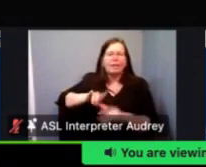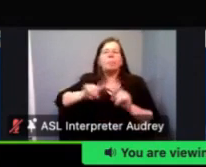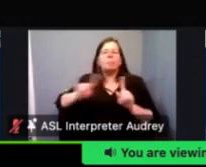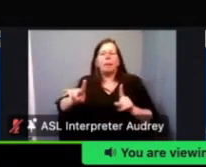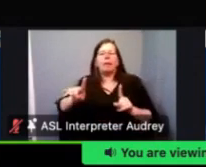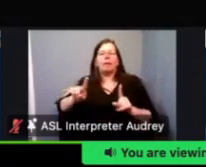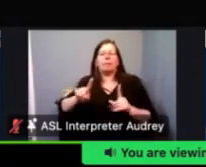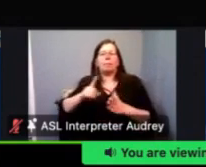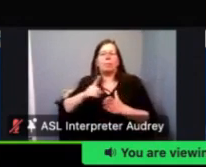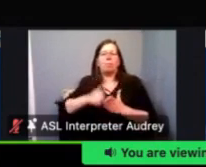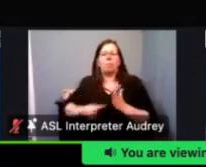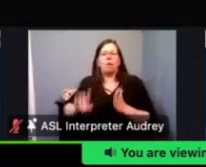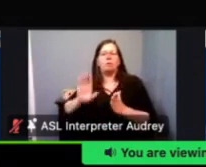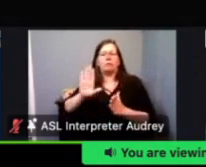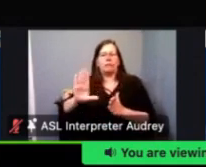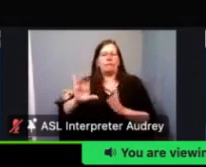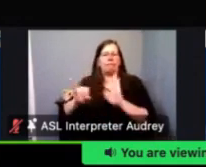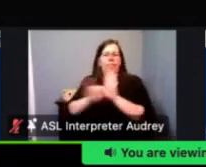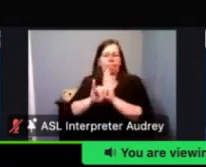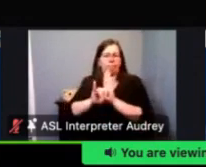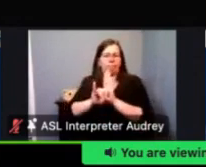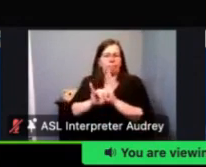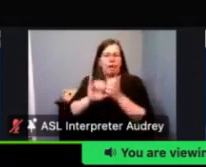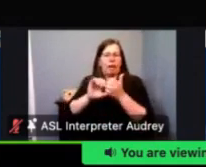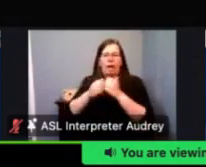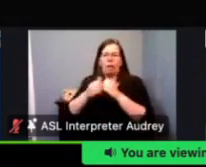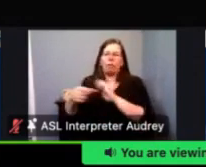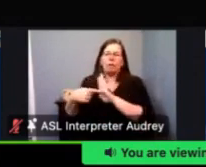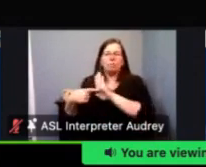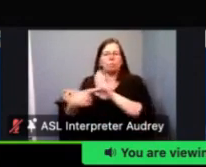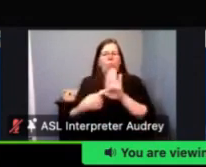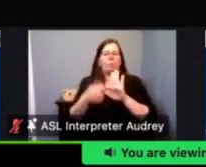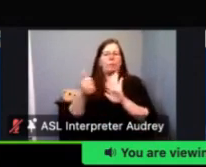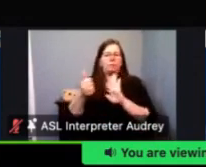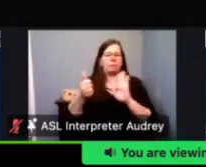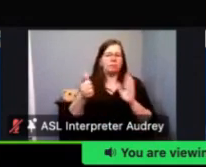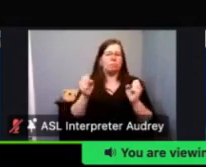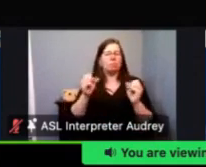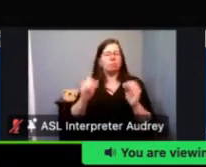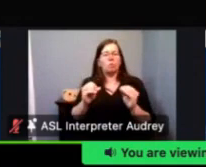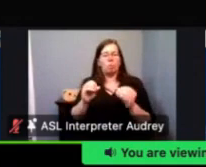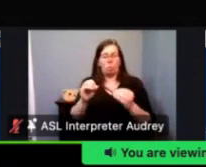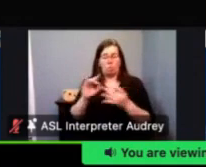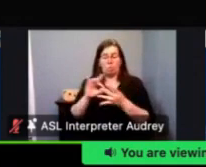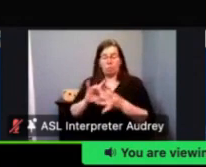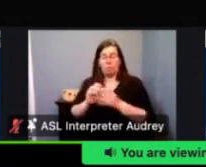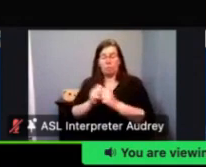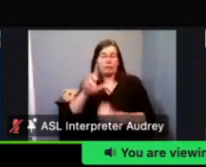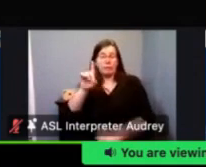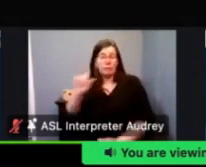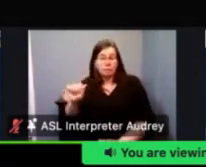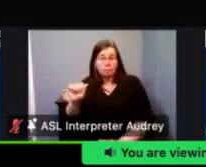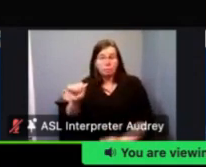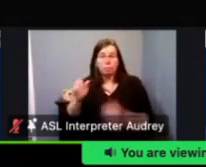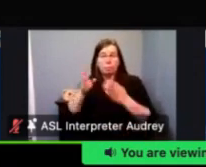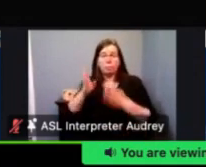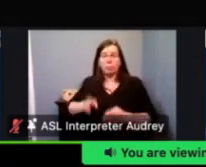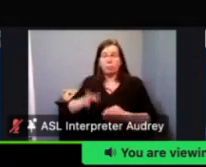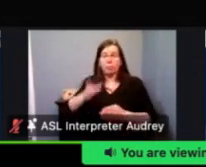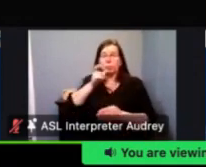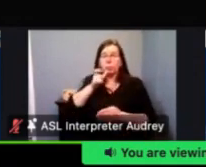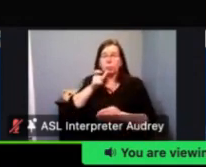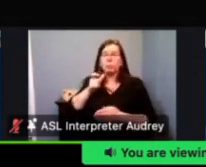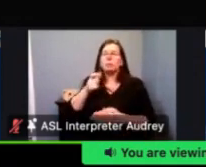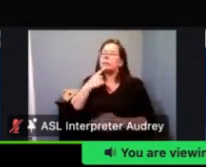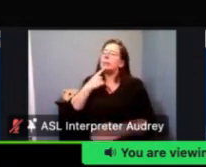how people identify and how they show up in the world. And so when it comes to disability, you know,